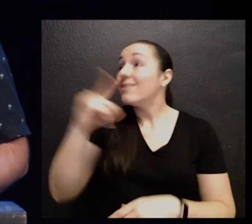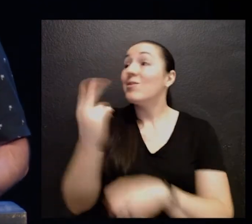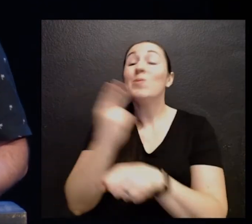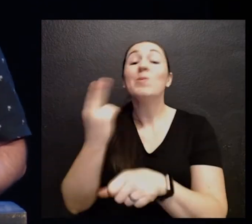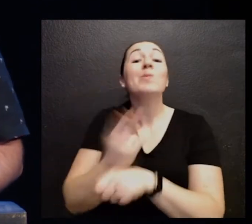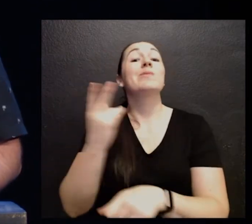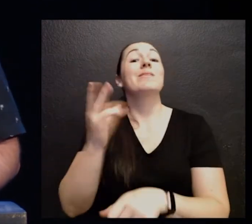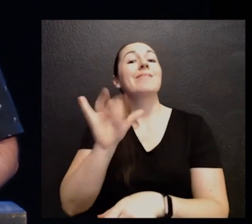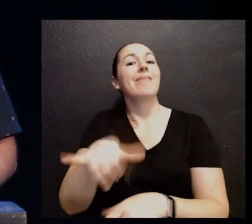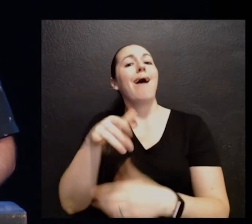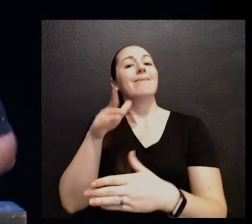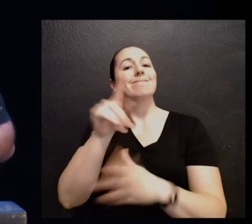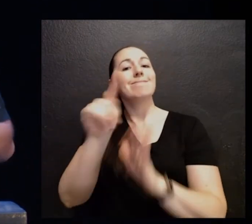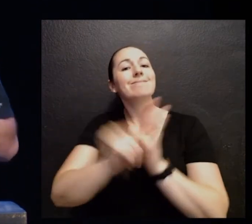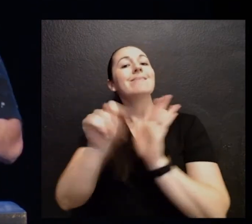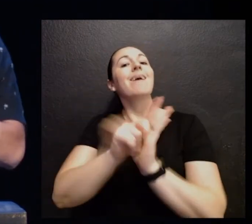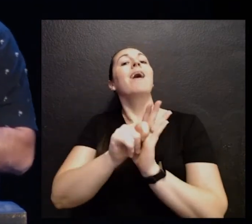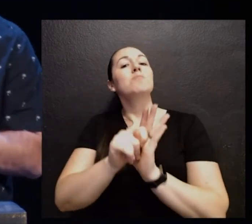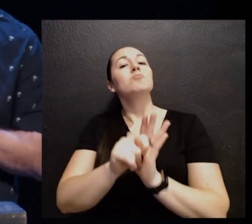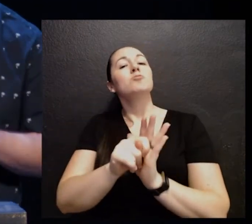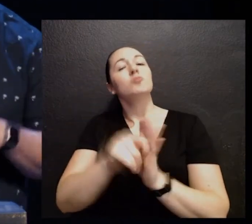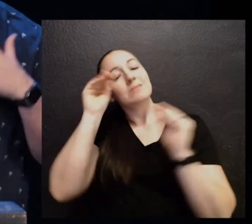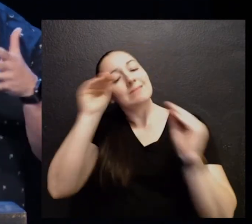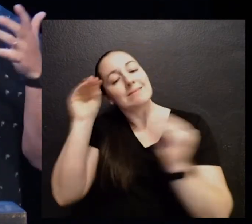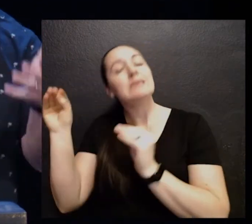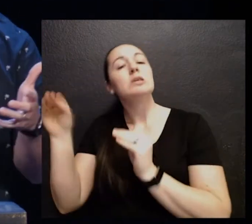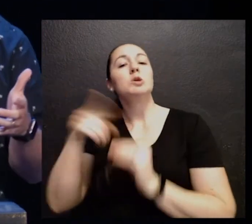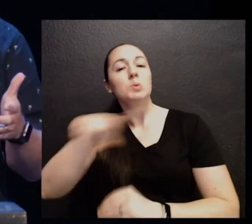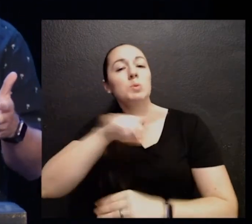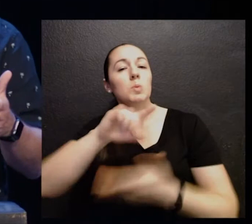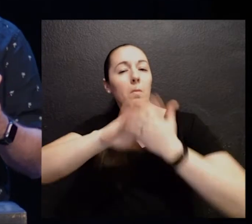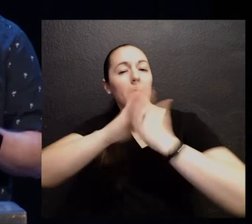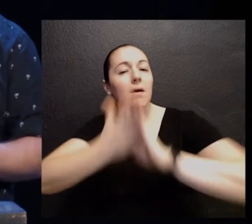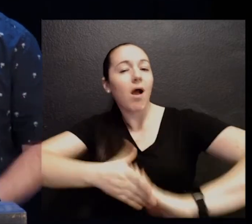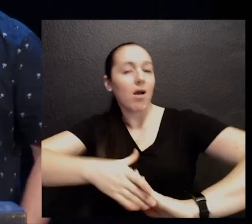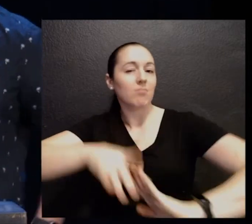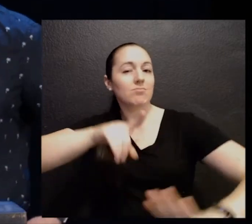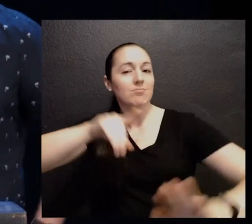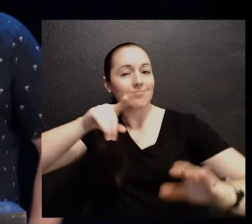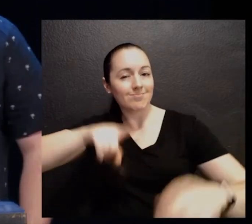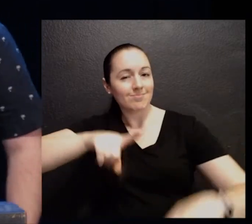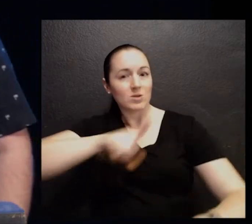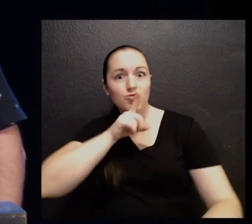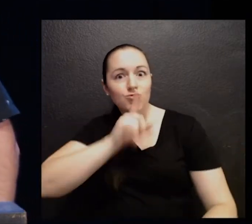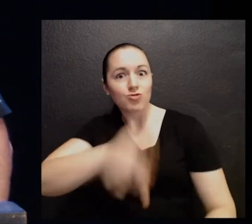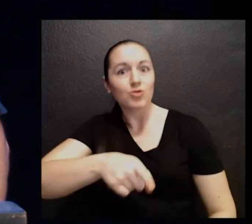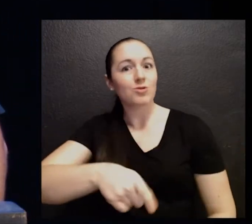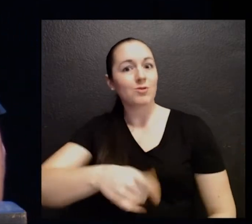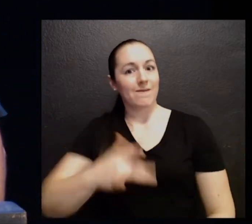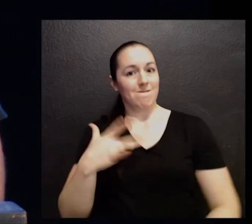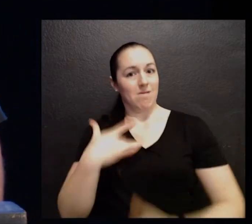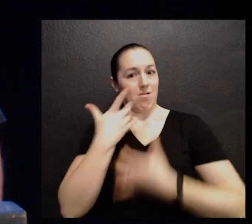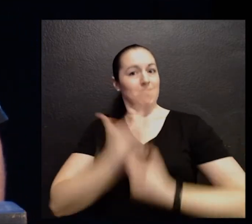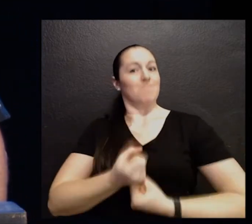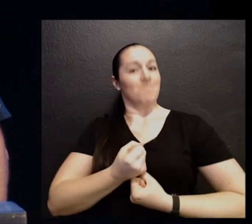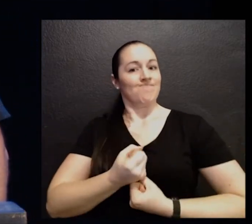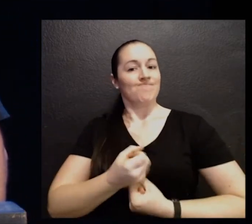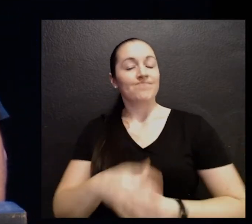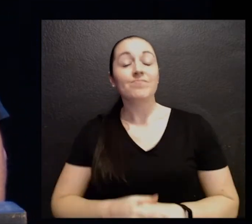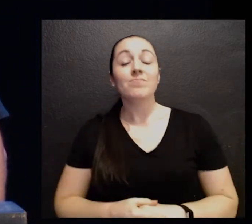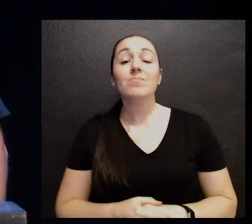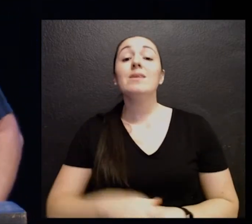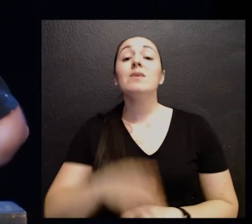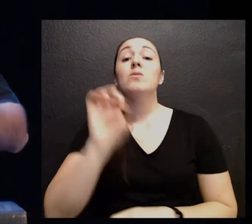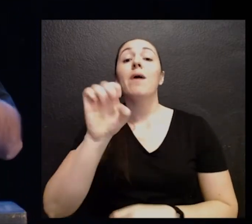certain in him? So Israel is about a month and a half into this journey. And here's where we pick up the story in Exodus chapter